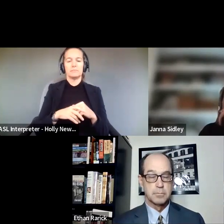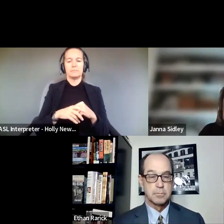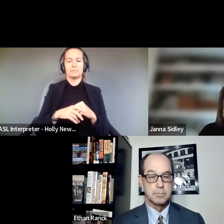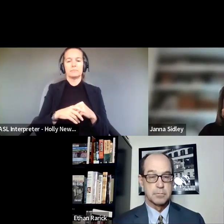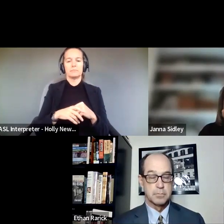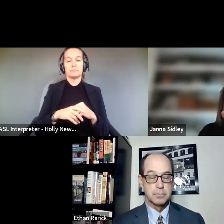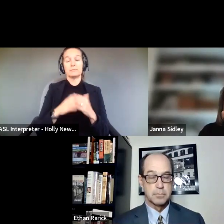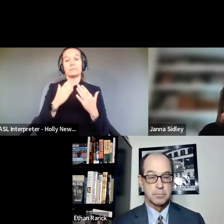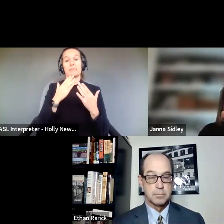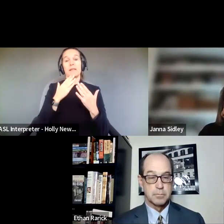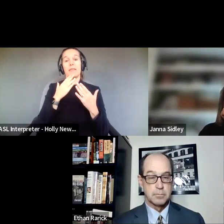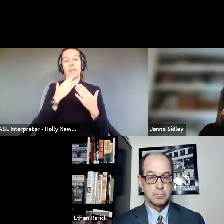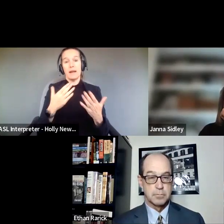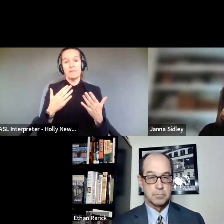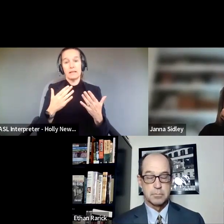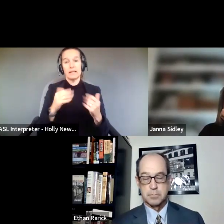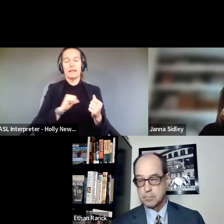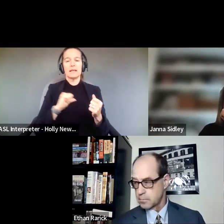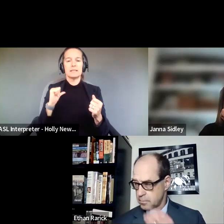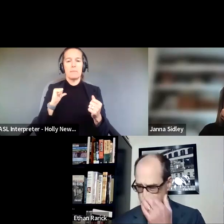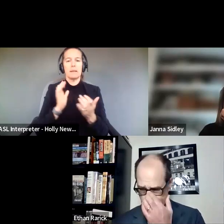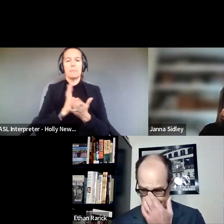Thankfully, the Assembly Budget